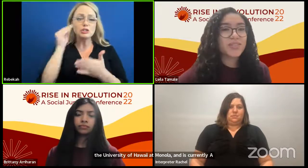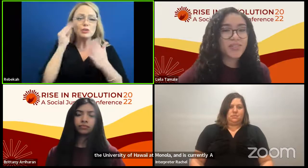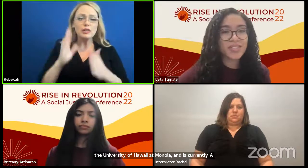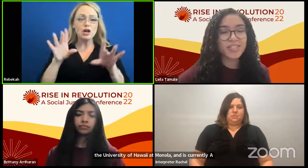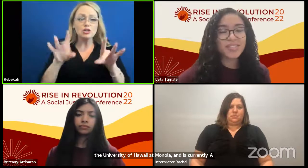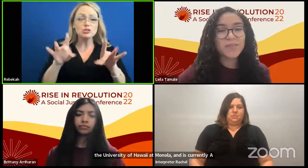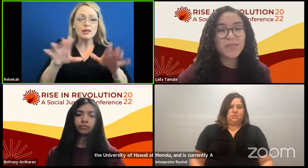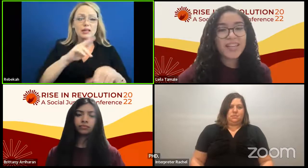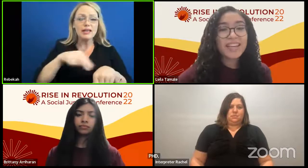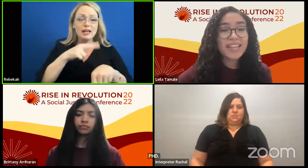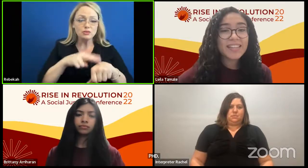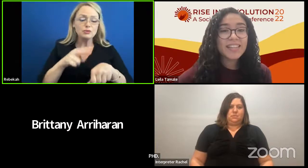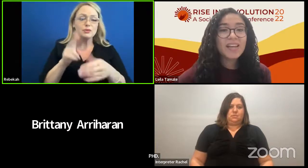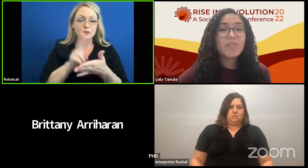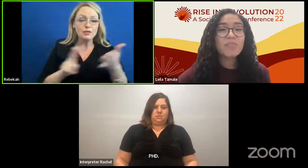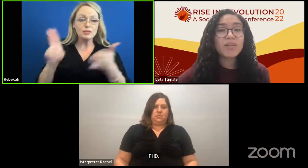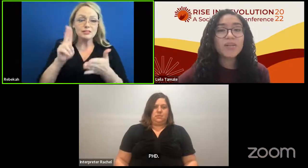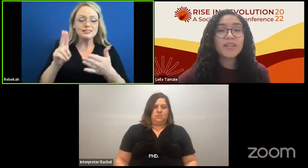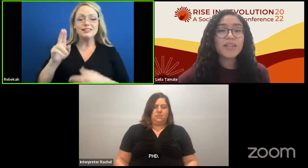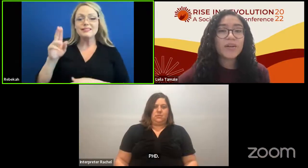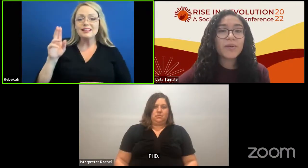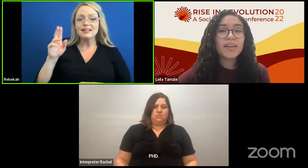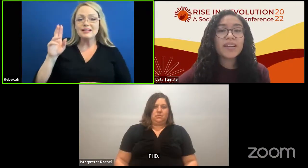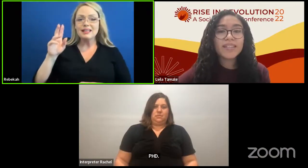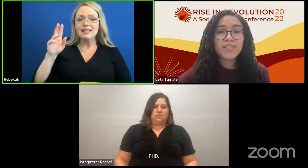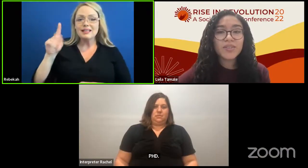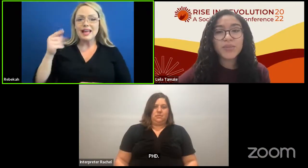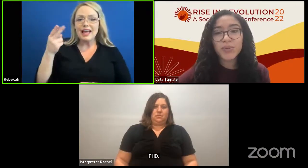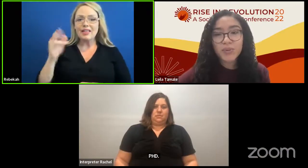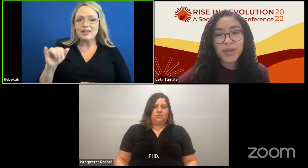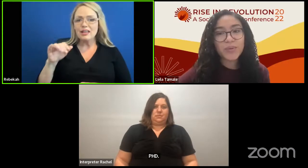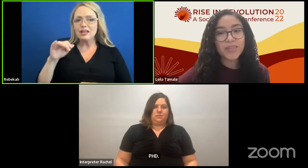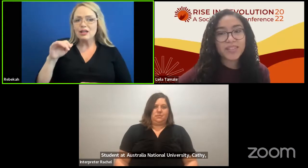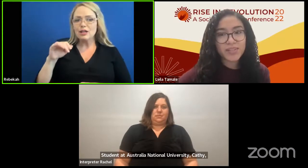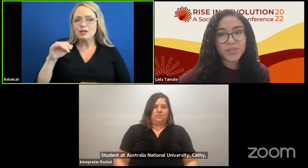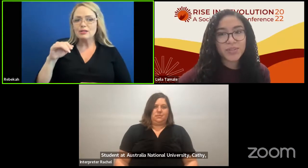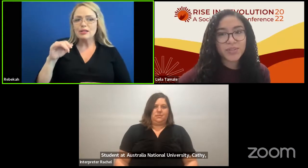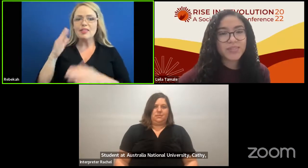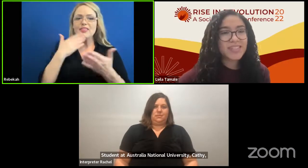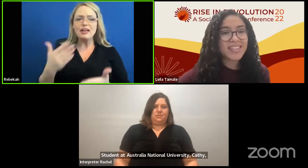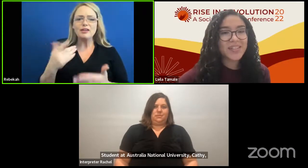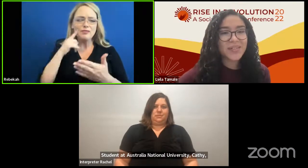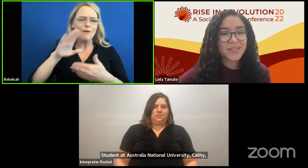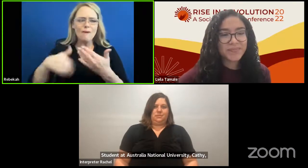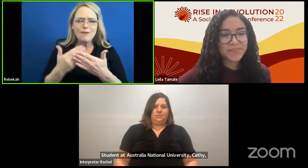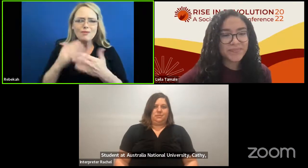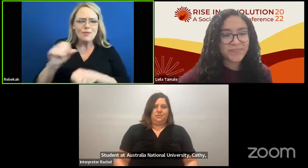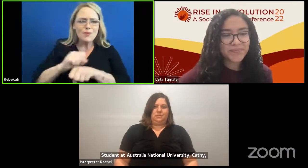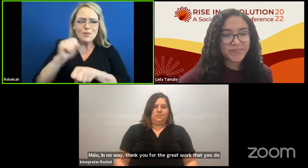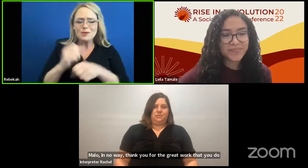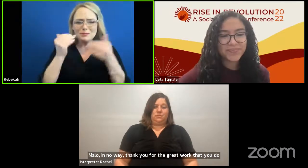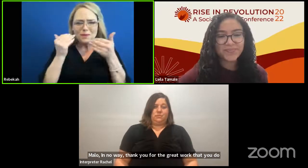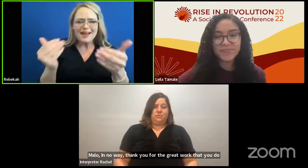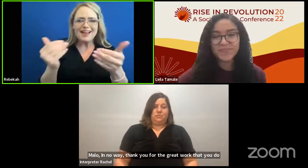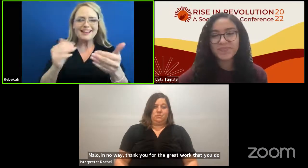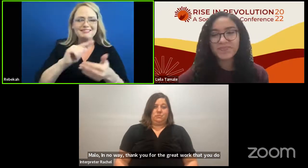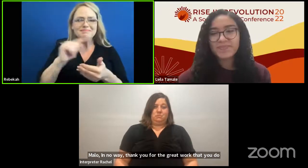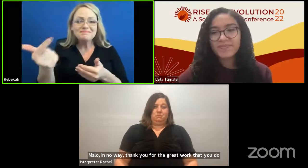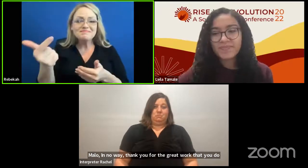National University. Kathy, malo e nawe, thank you for the great work that you do. Take it away.